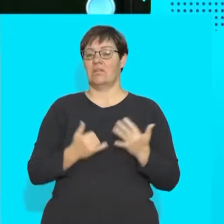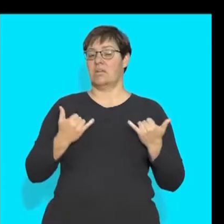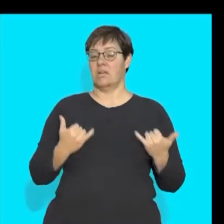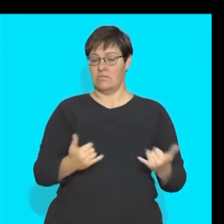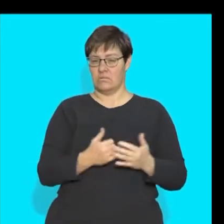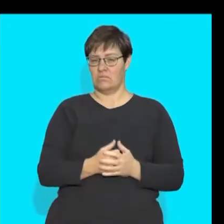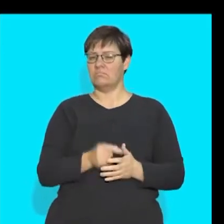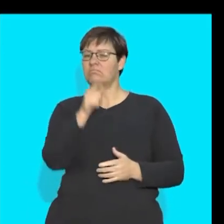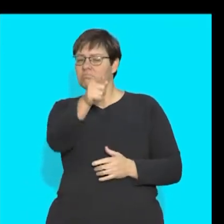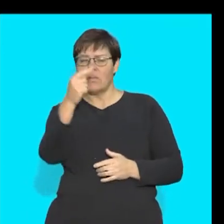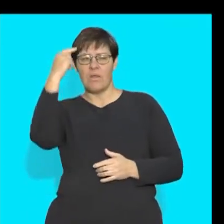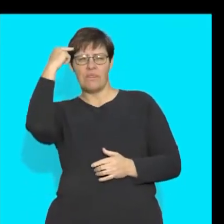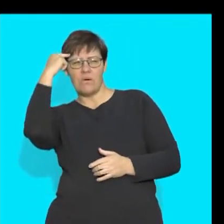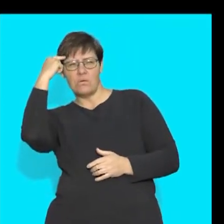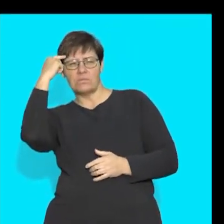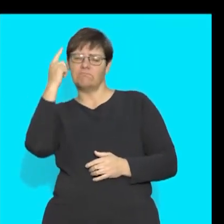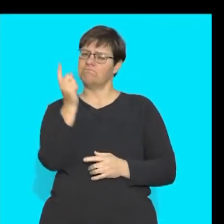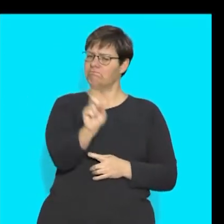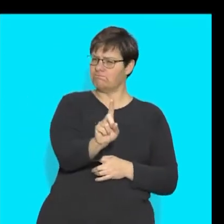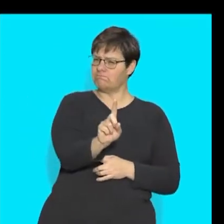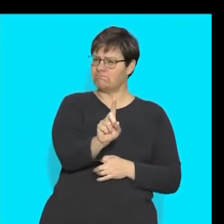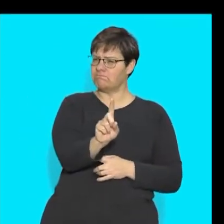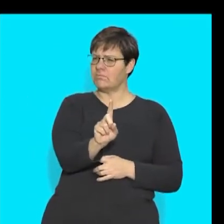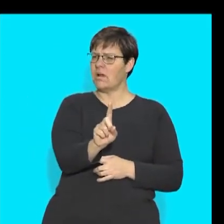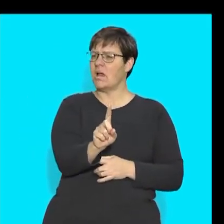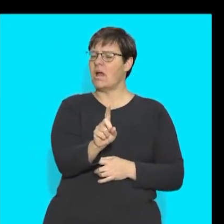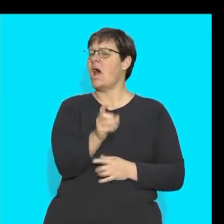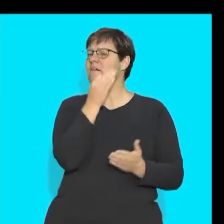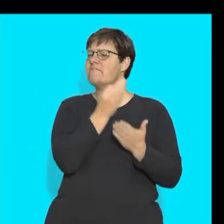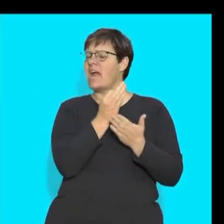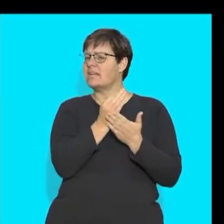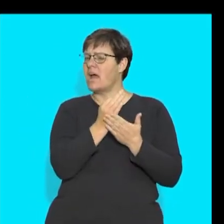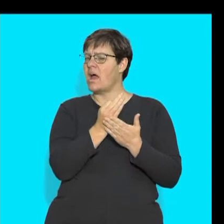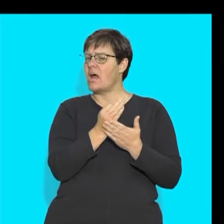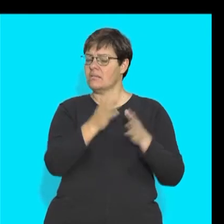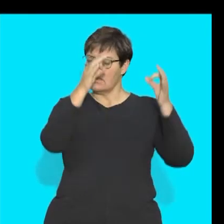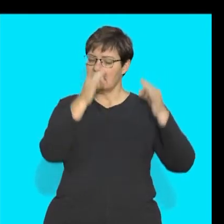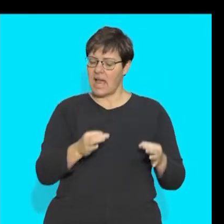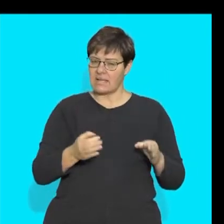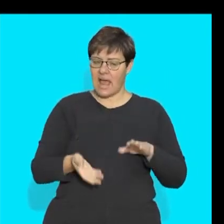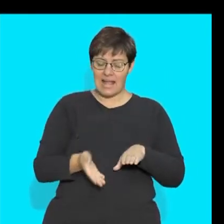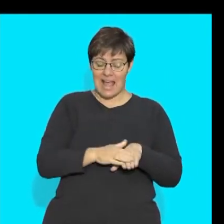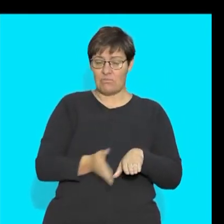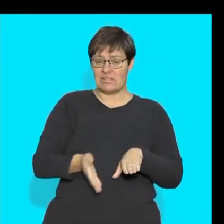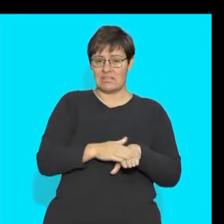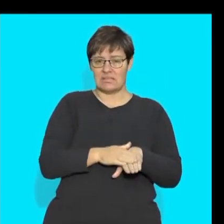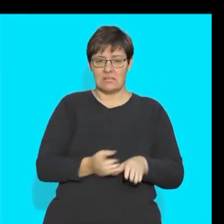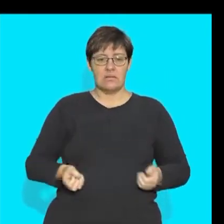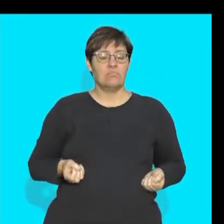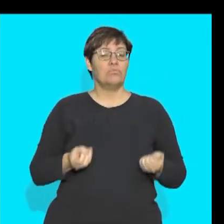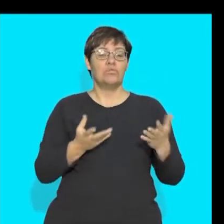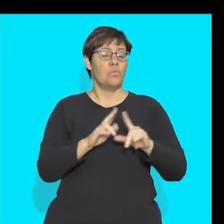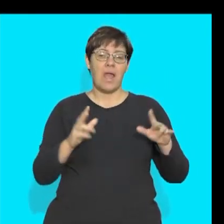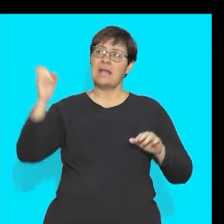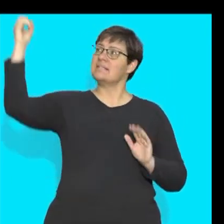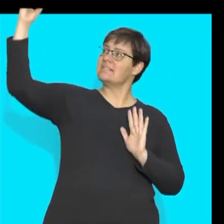So, have you ever thought about what factors determine the amount of current produced in